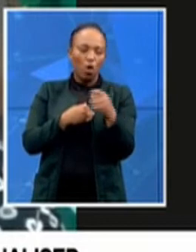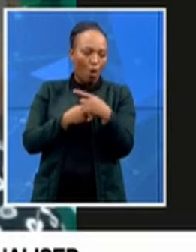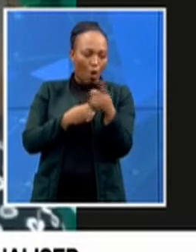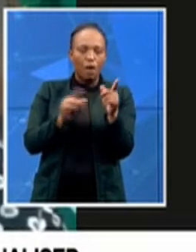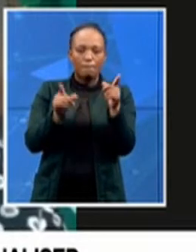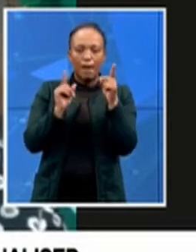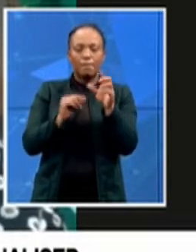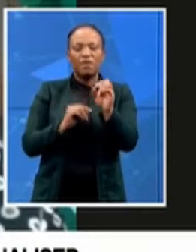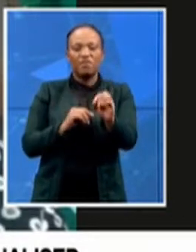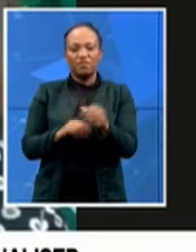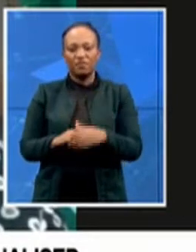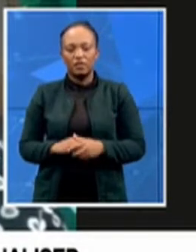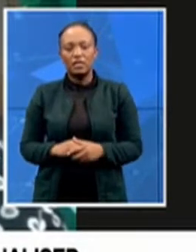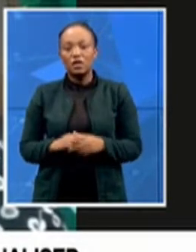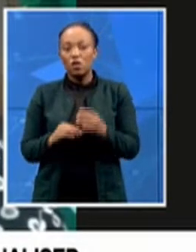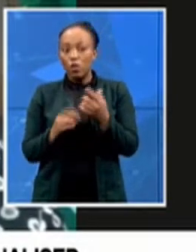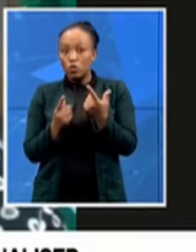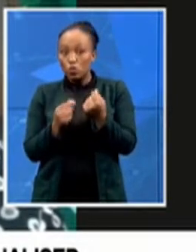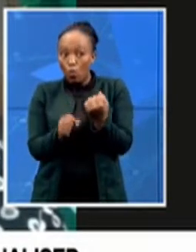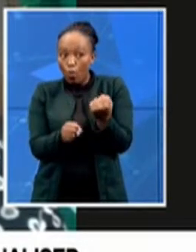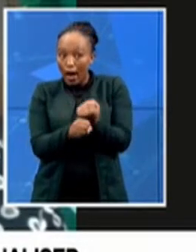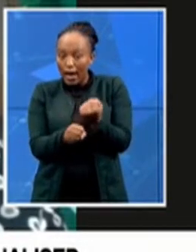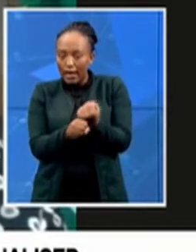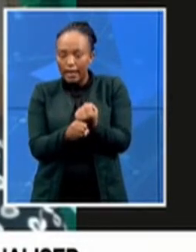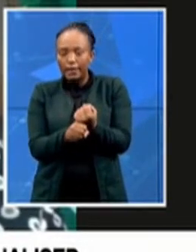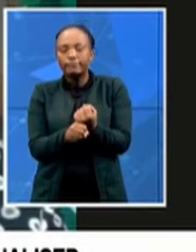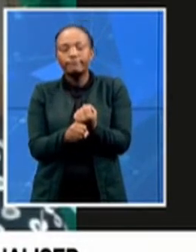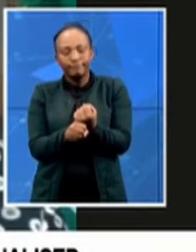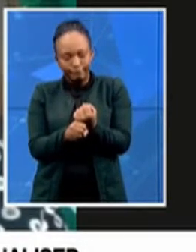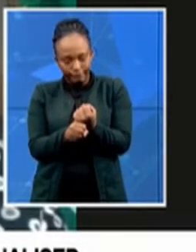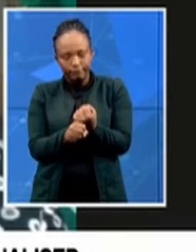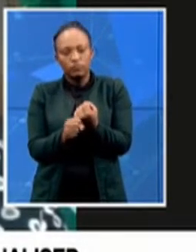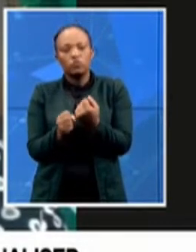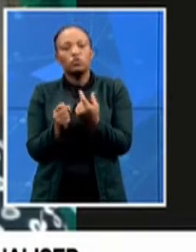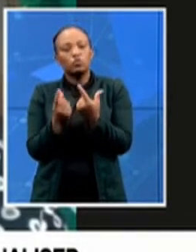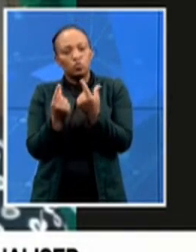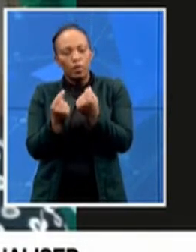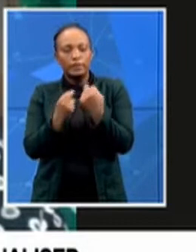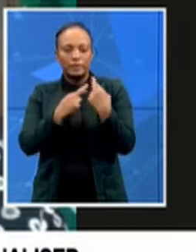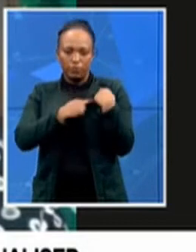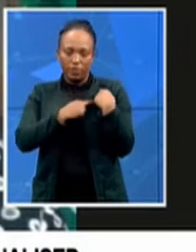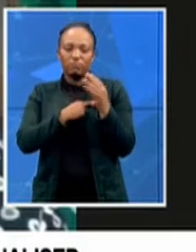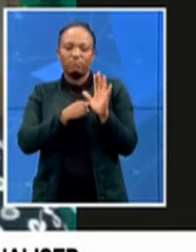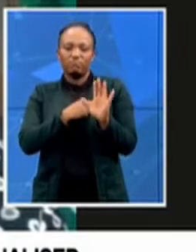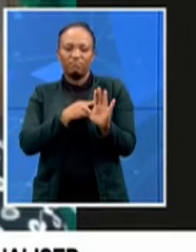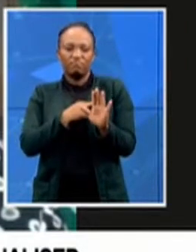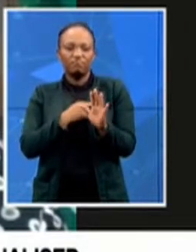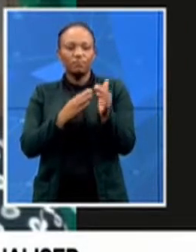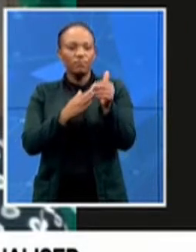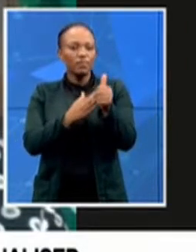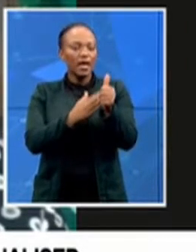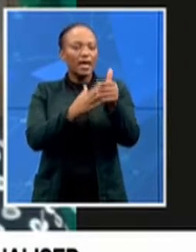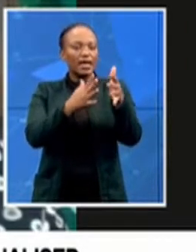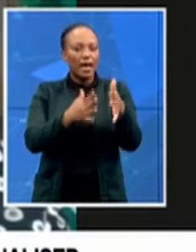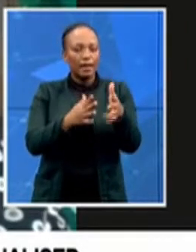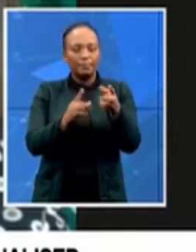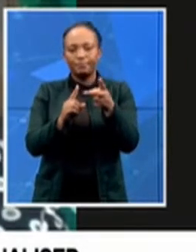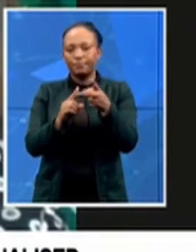responsibly. To all leaders in a society, whether it's religious leaders, health practitioners,